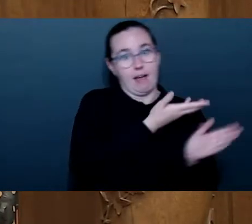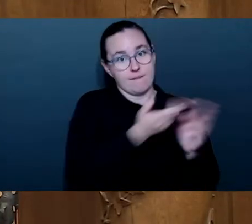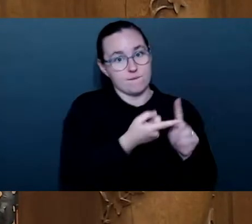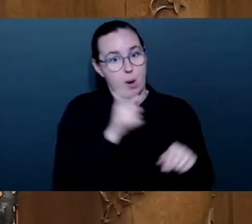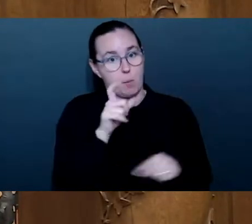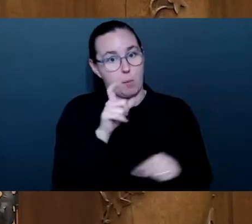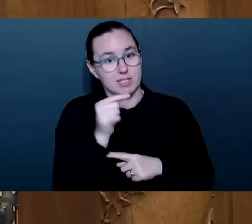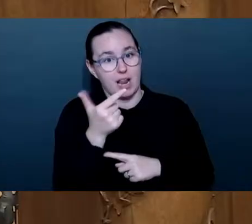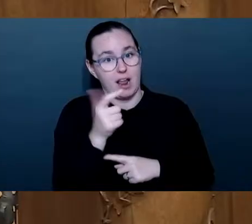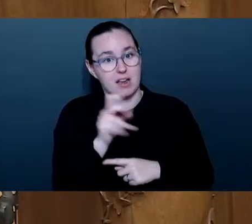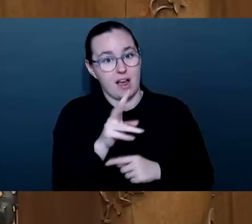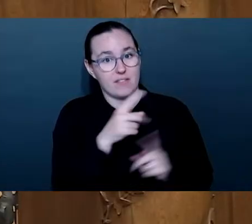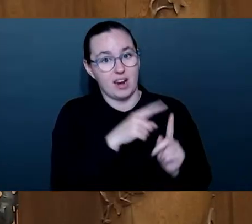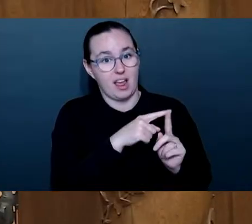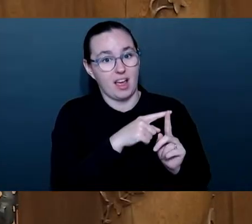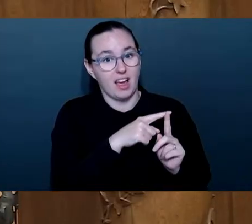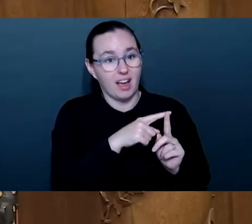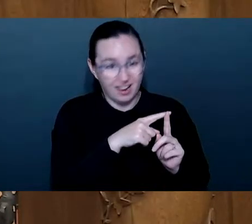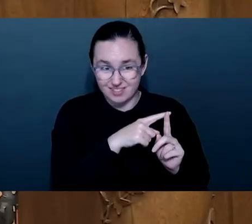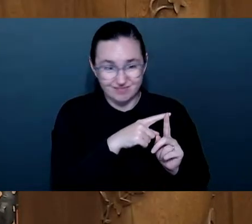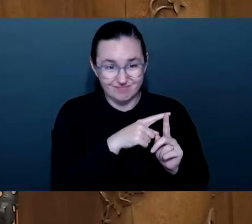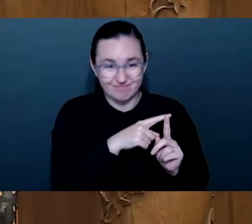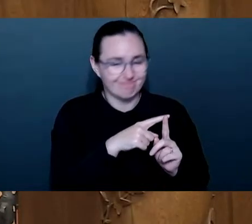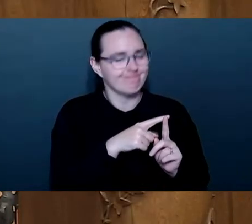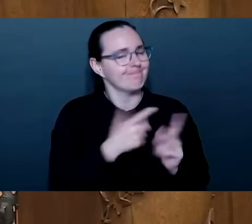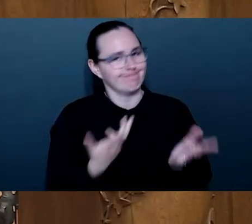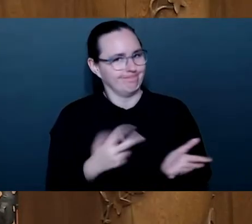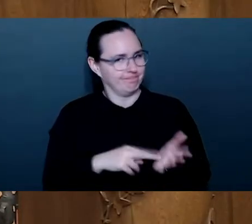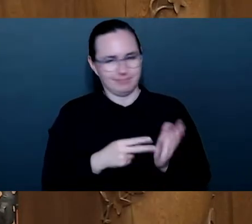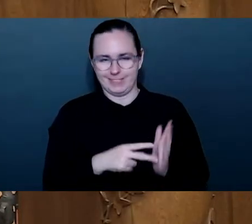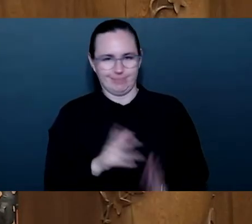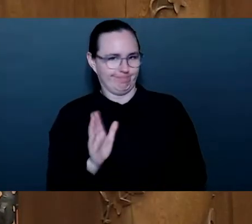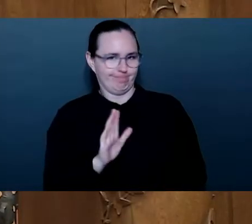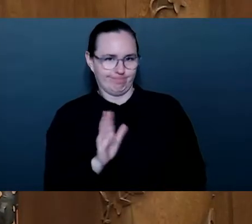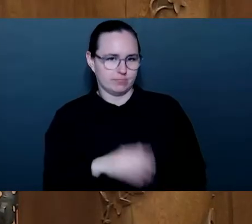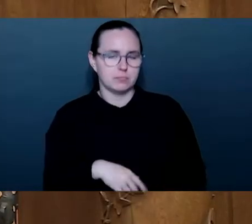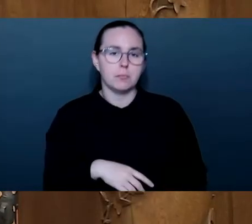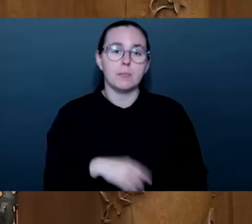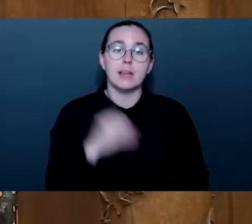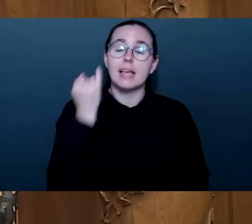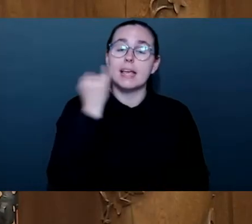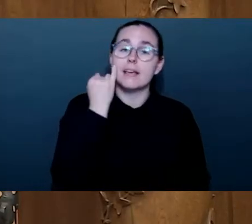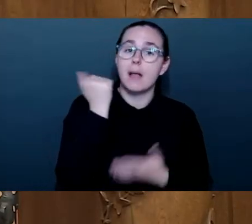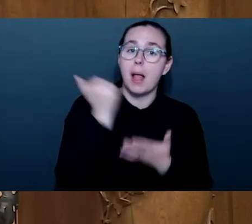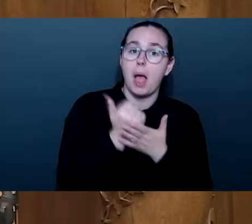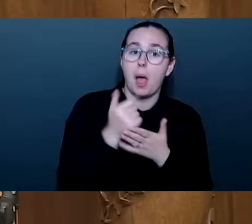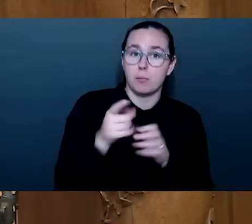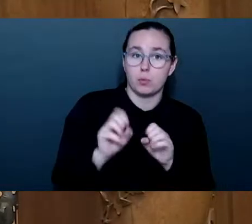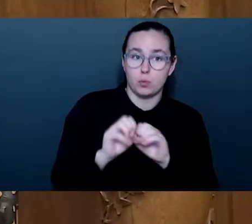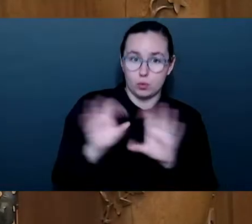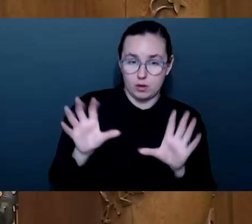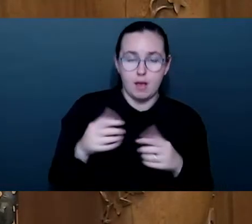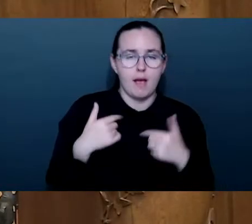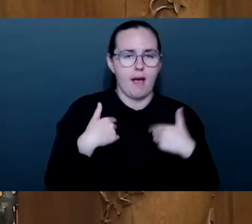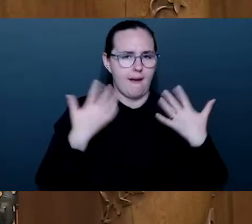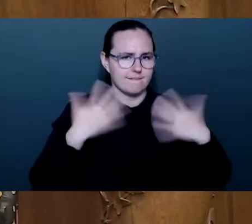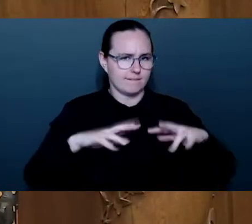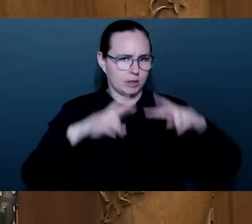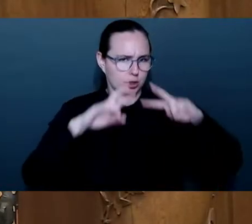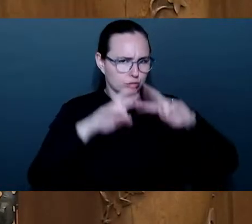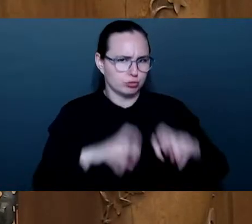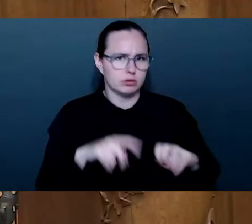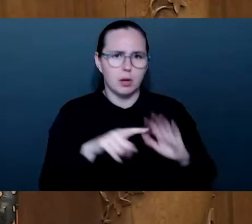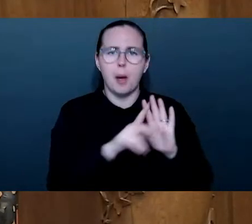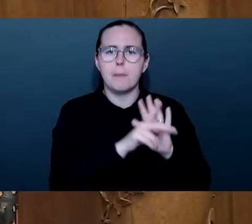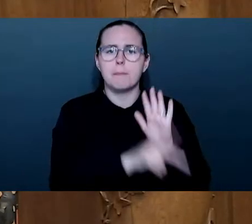has examined parliamentary customs and usages in Canada and the United Kingdom as it